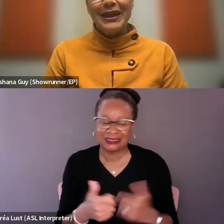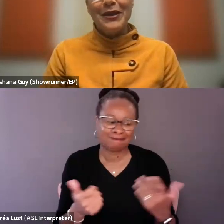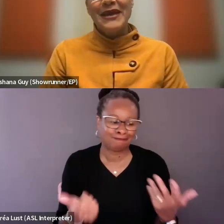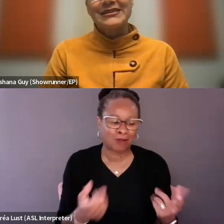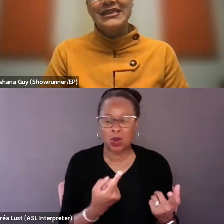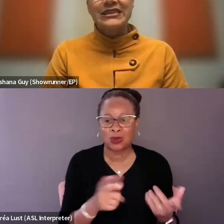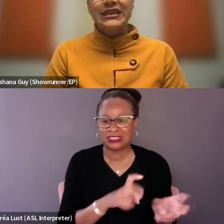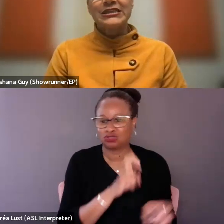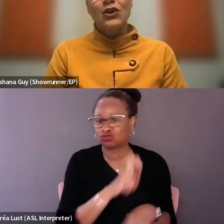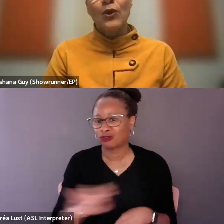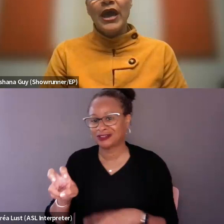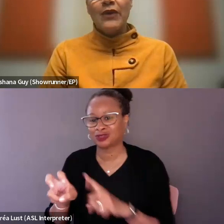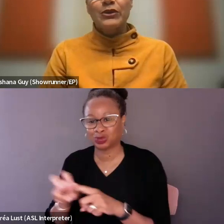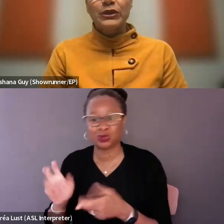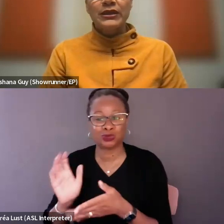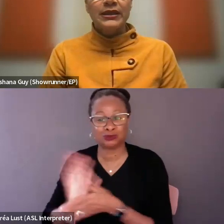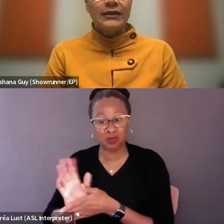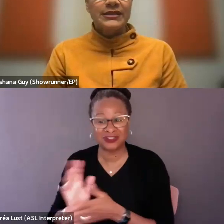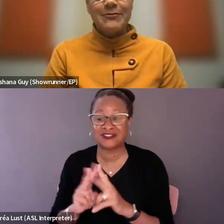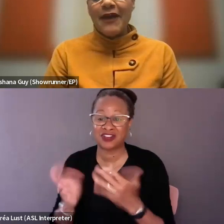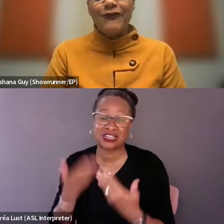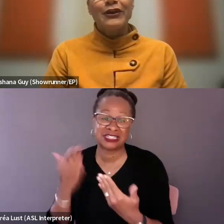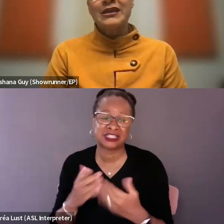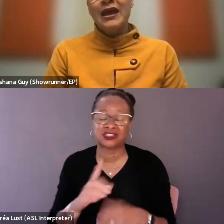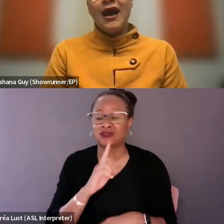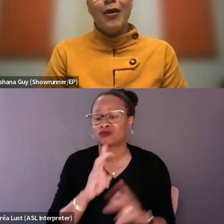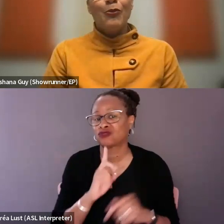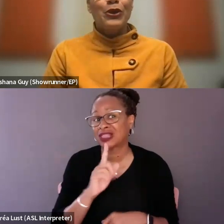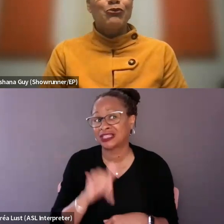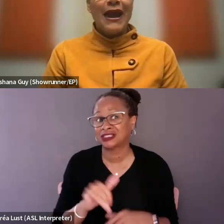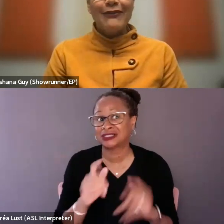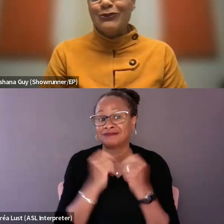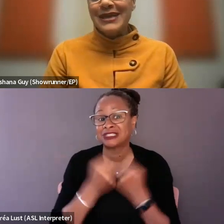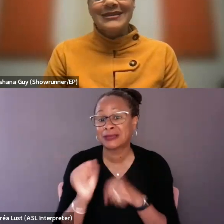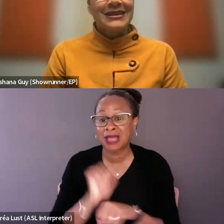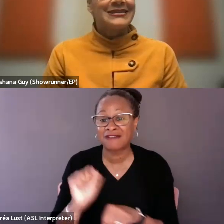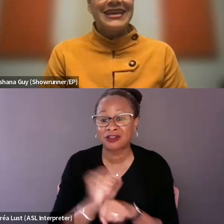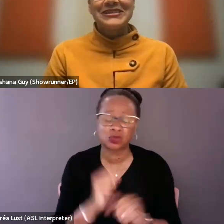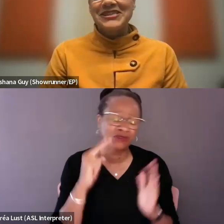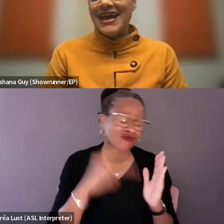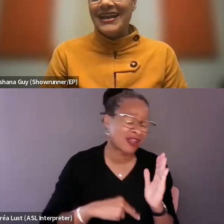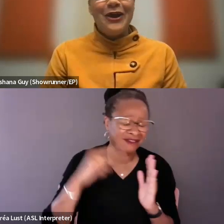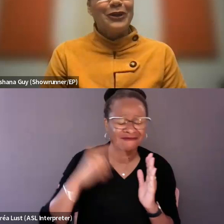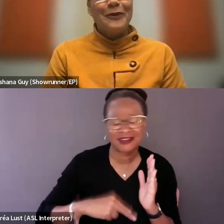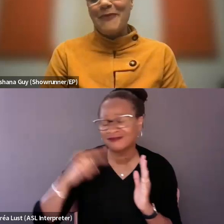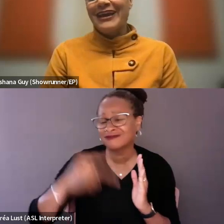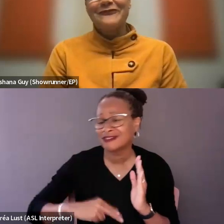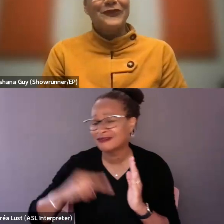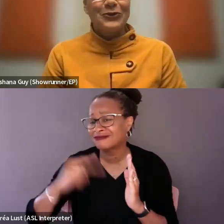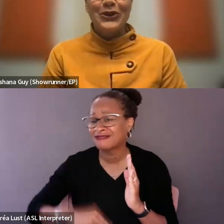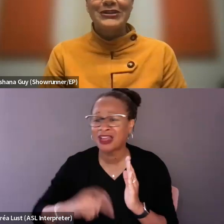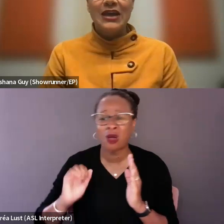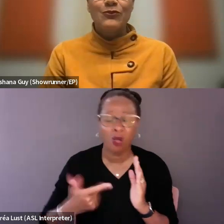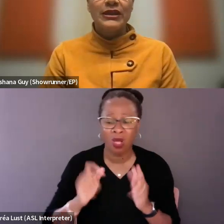our medium as easily. So it was really a team effort. We read those essays inside and out, up, back